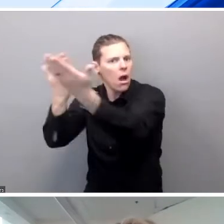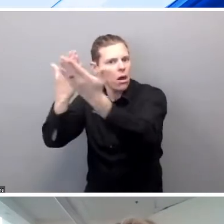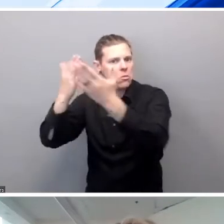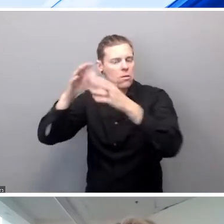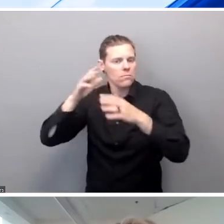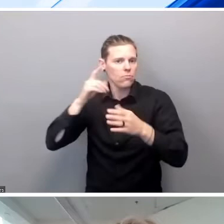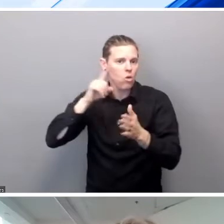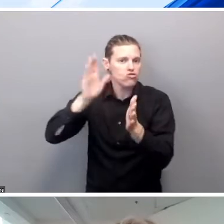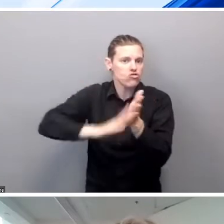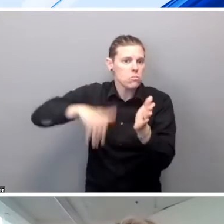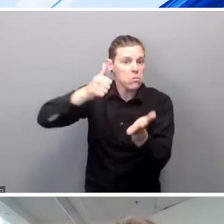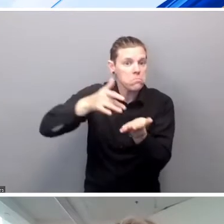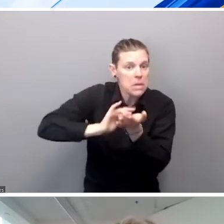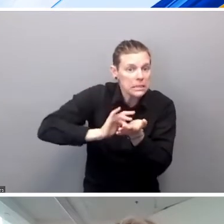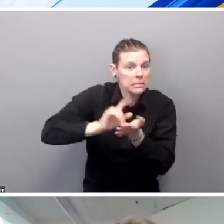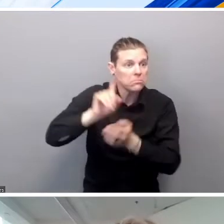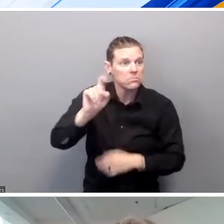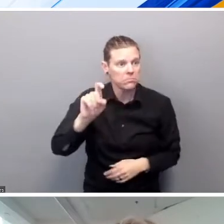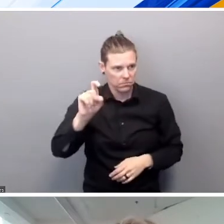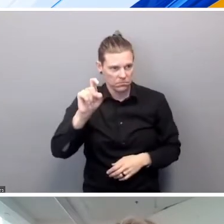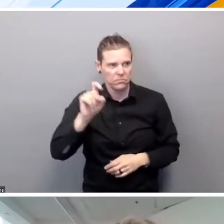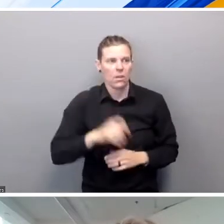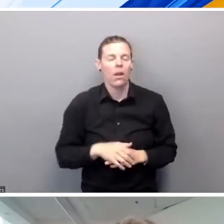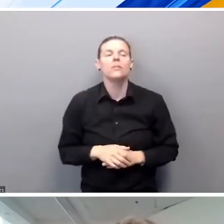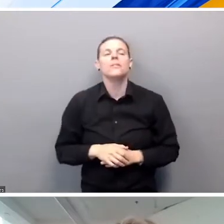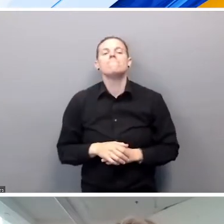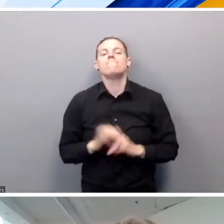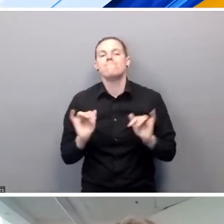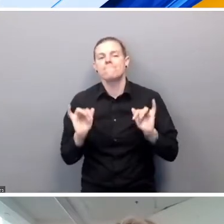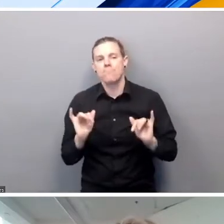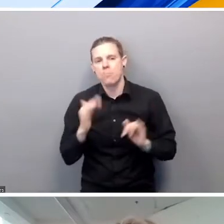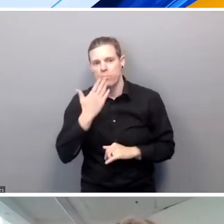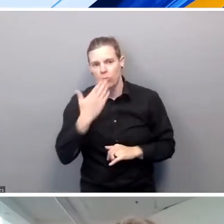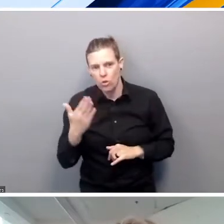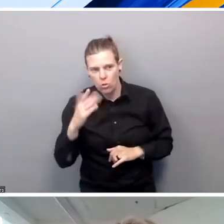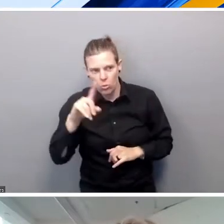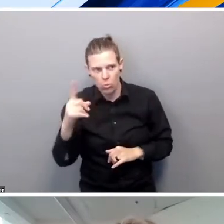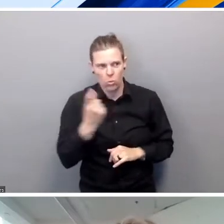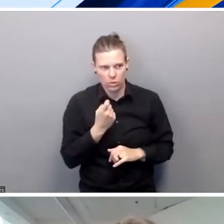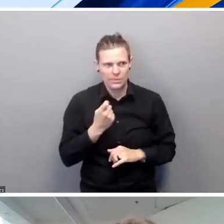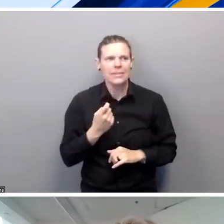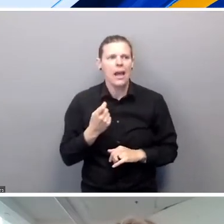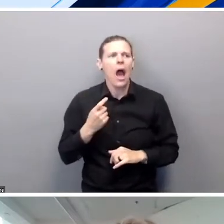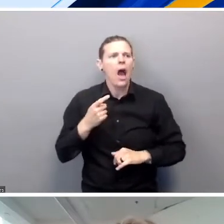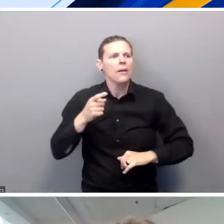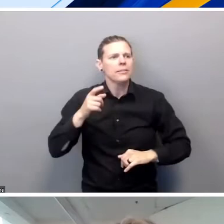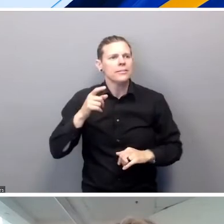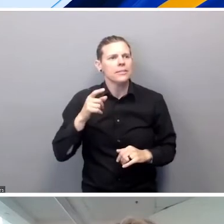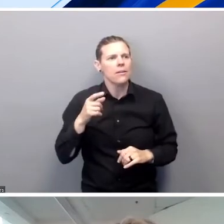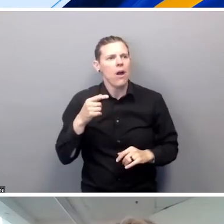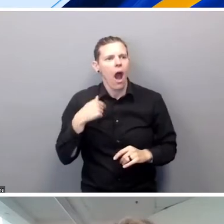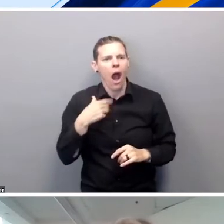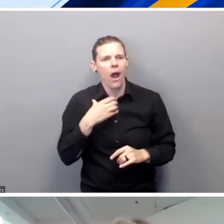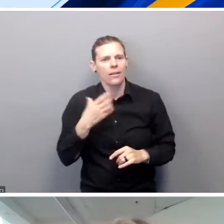Good question. Thanks for asking in advance. It gave me like 30 seconds to Google